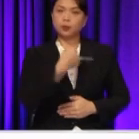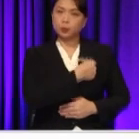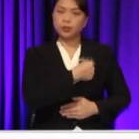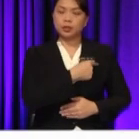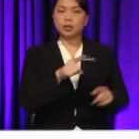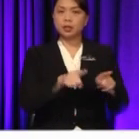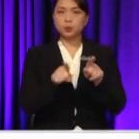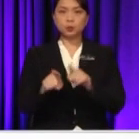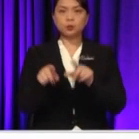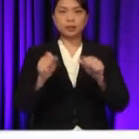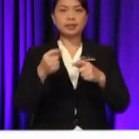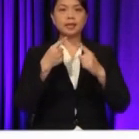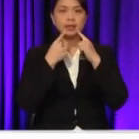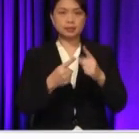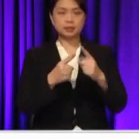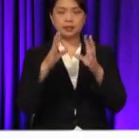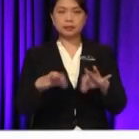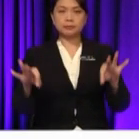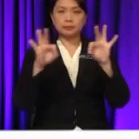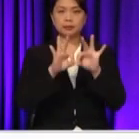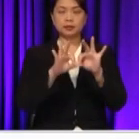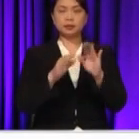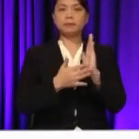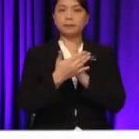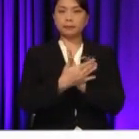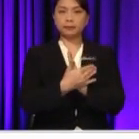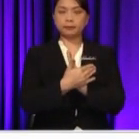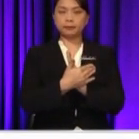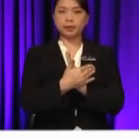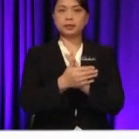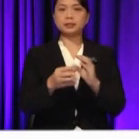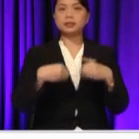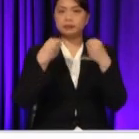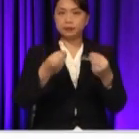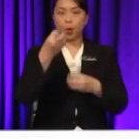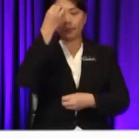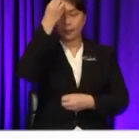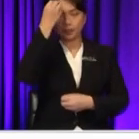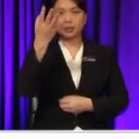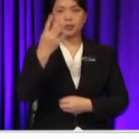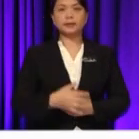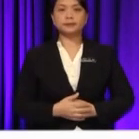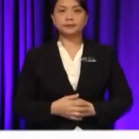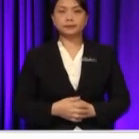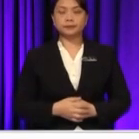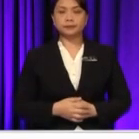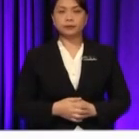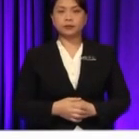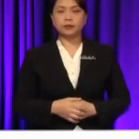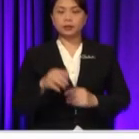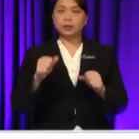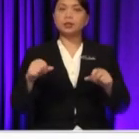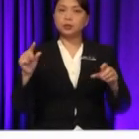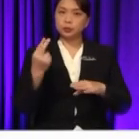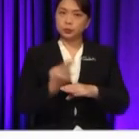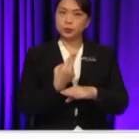can answer the main question in the task by stating our preference or opinion. Okay, so we can use phrases like, can you imagine,